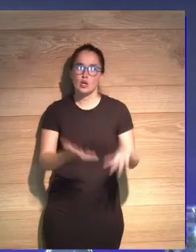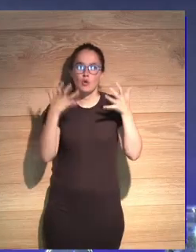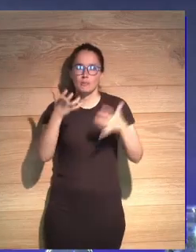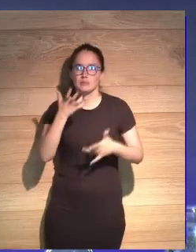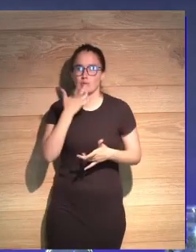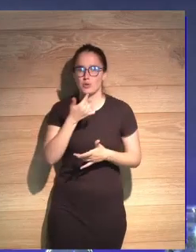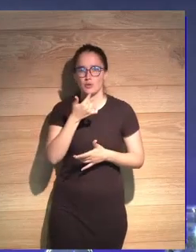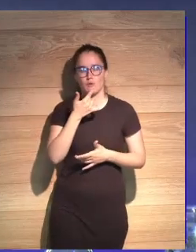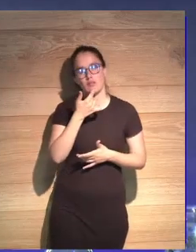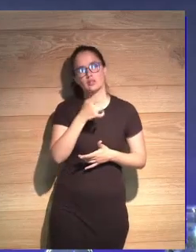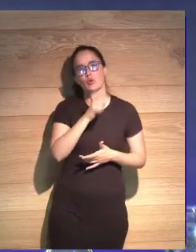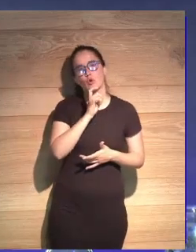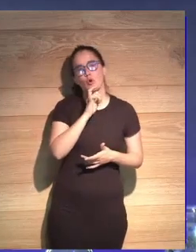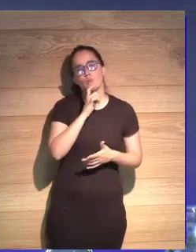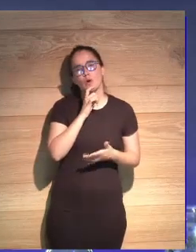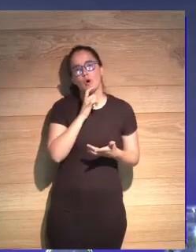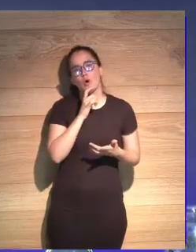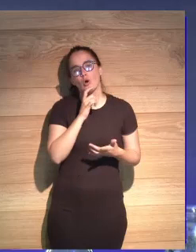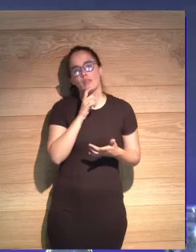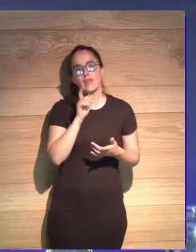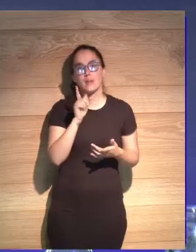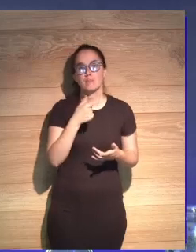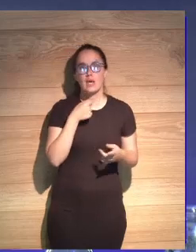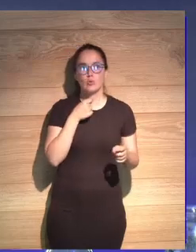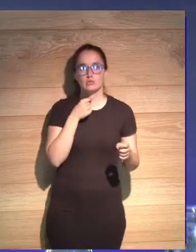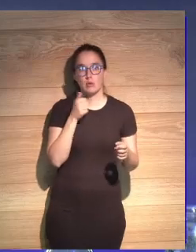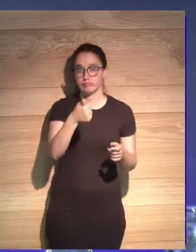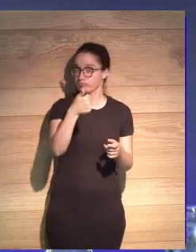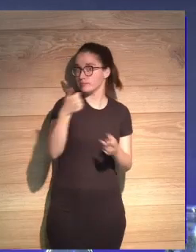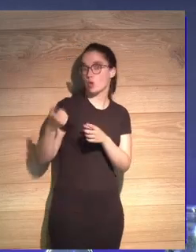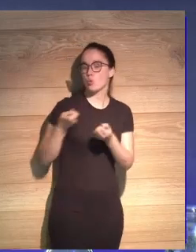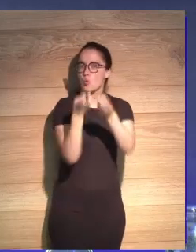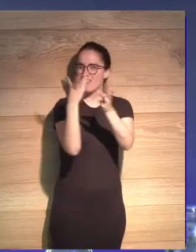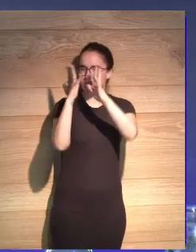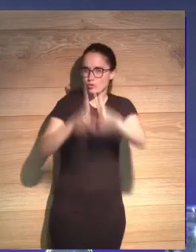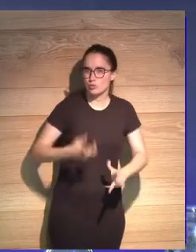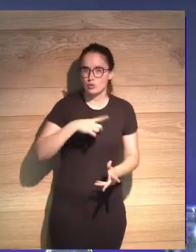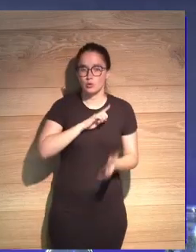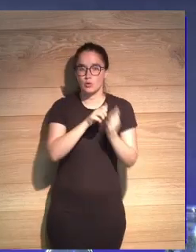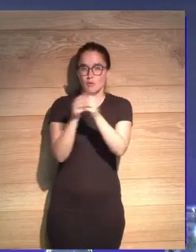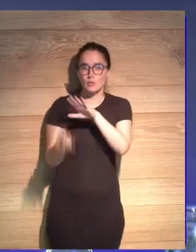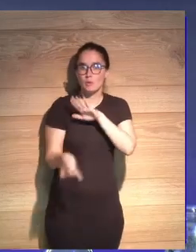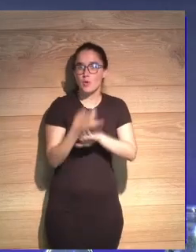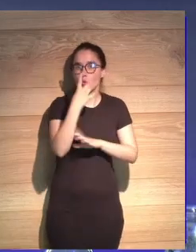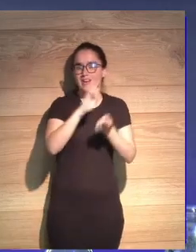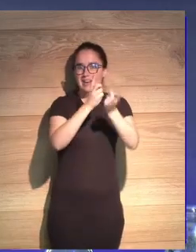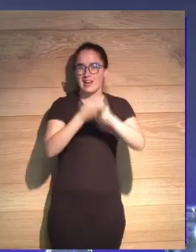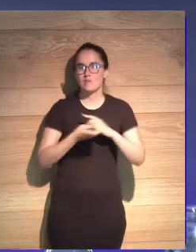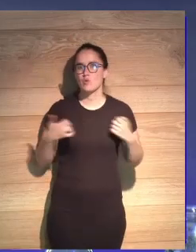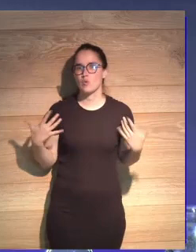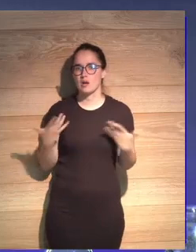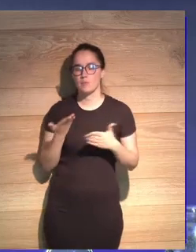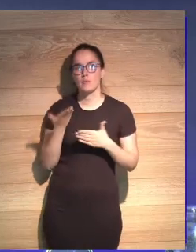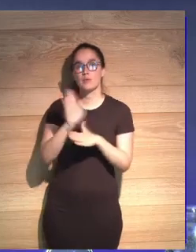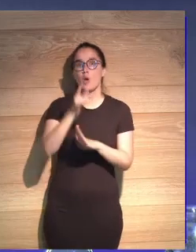reward. For example, what you have said about how it measures the likes that you get. Like, for example, in